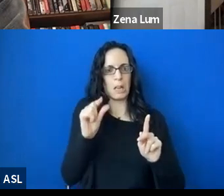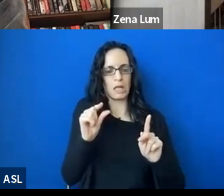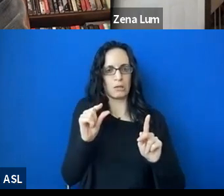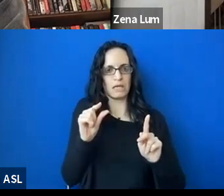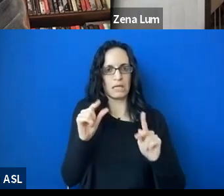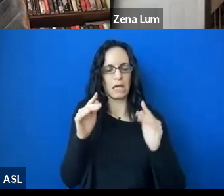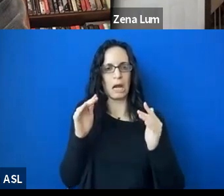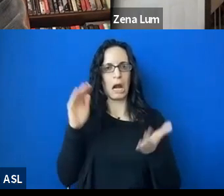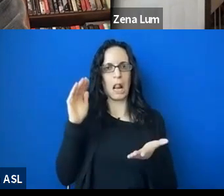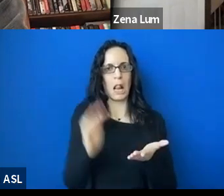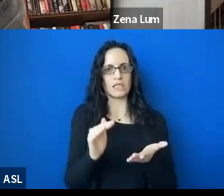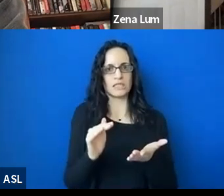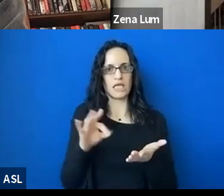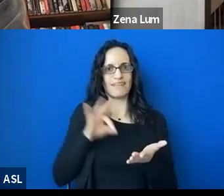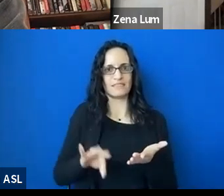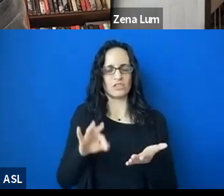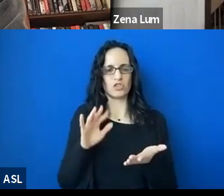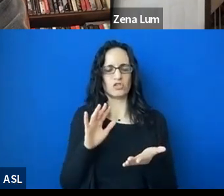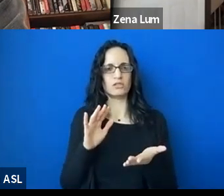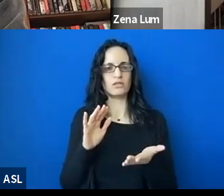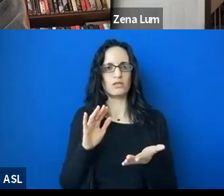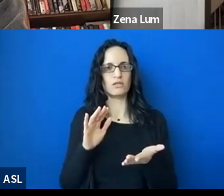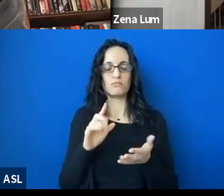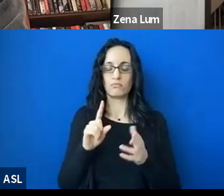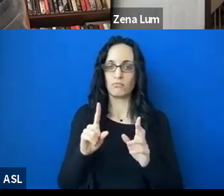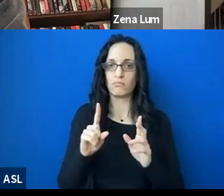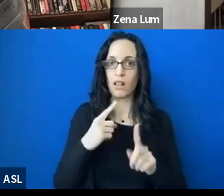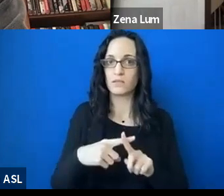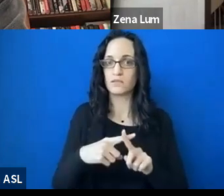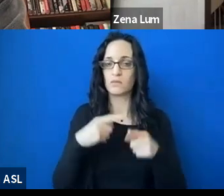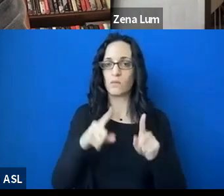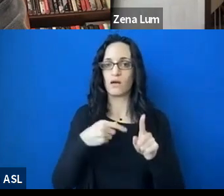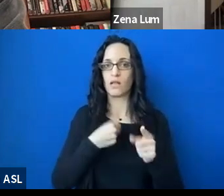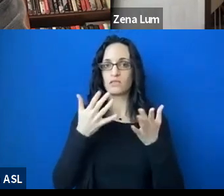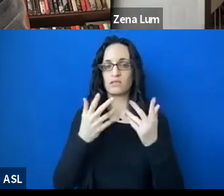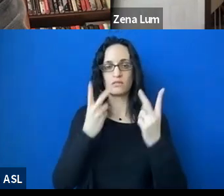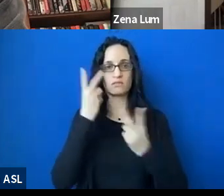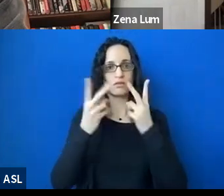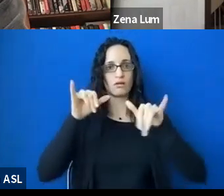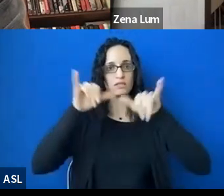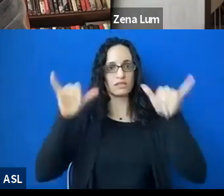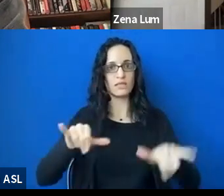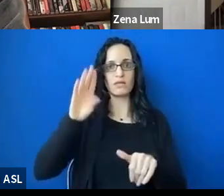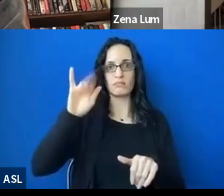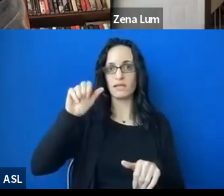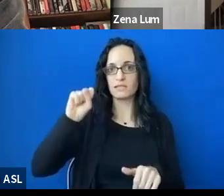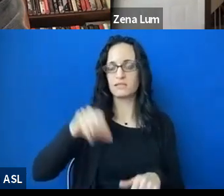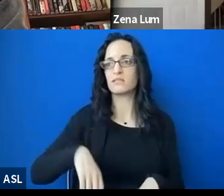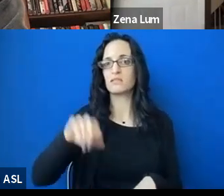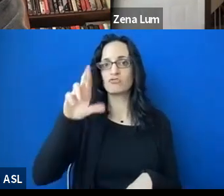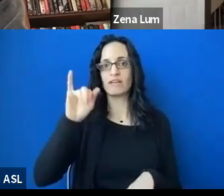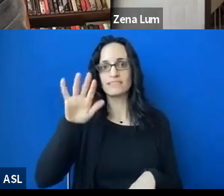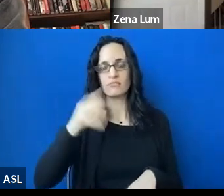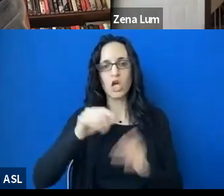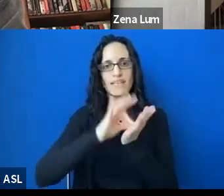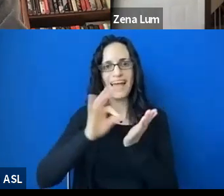there, I also firsthand witnessed like systemic bias, racism. I could count on one hand